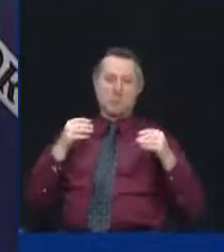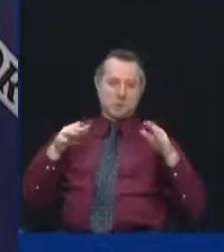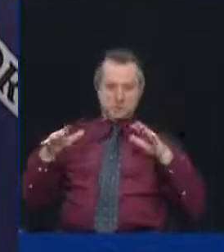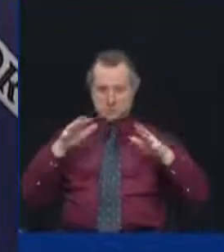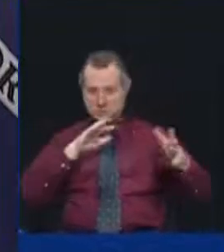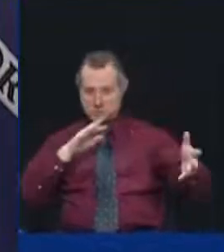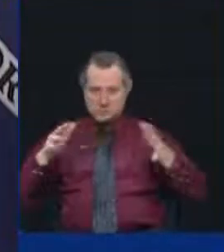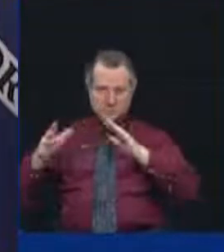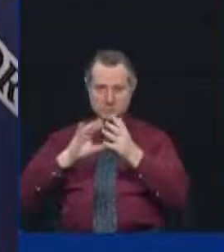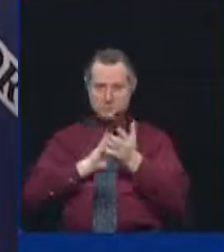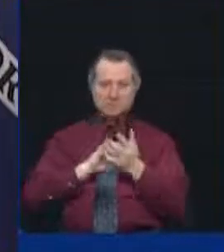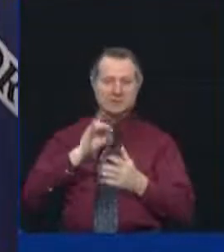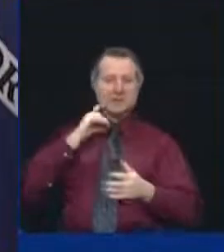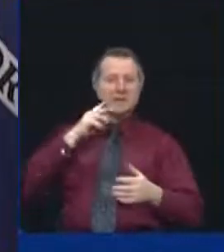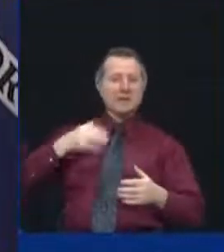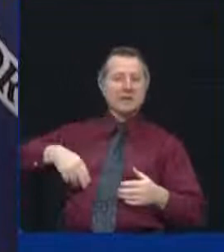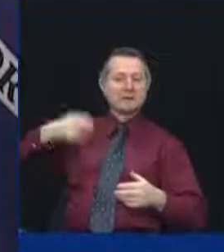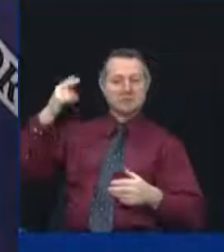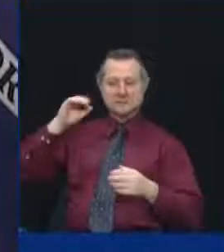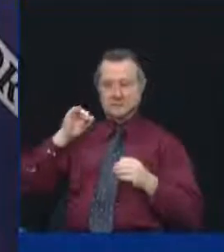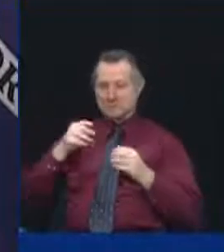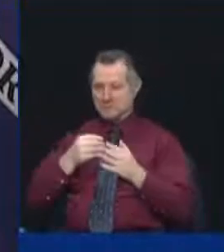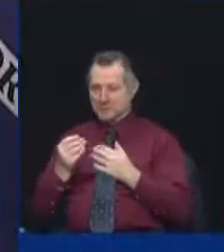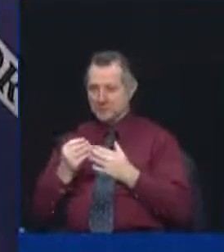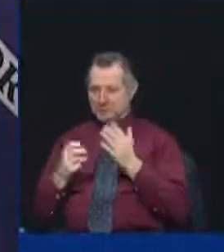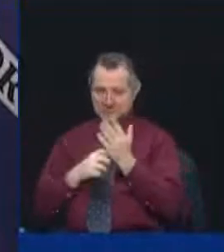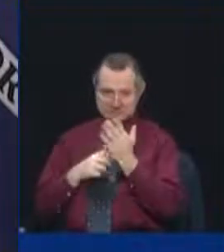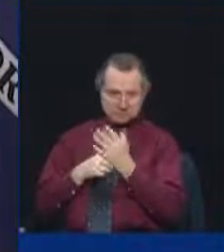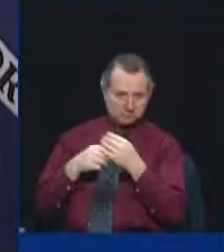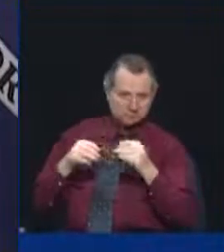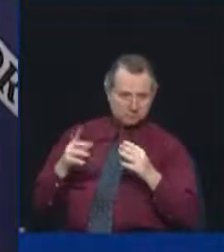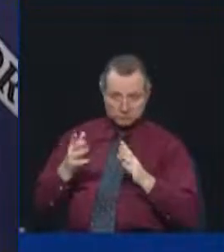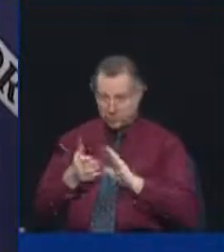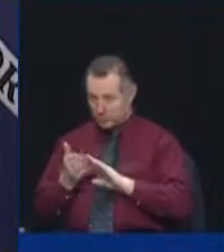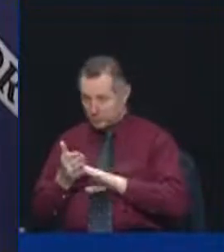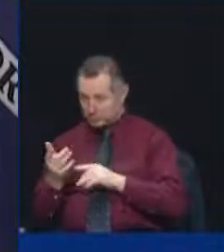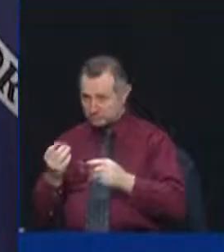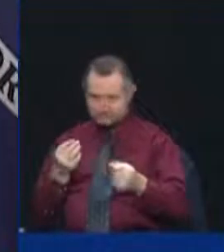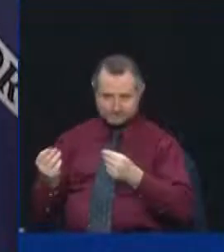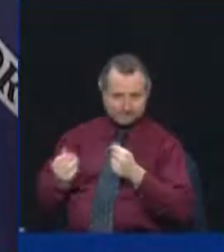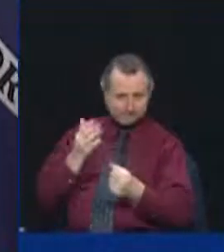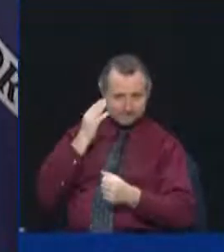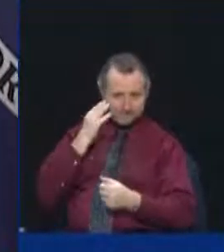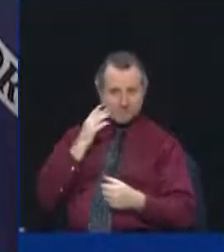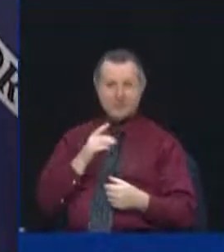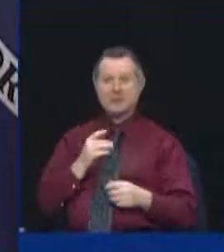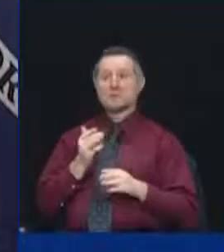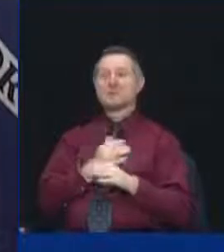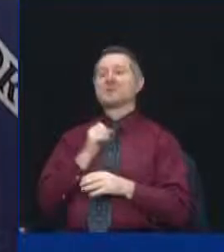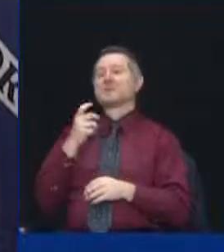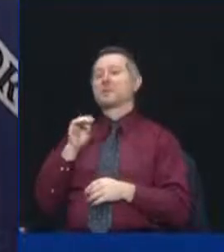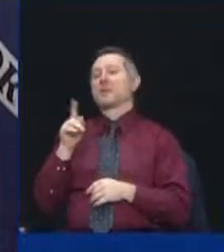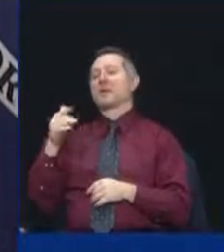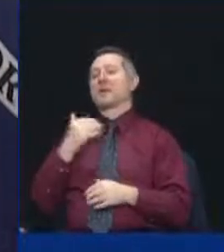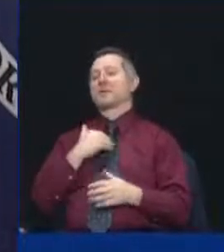capacity. So see where we are in September, and then they'll have a range of